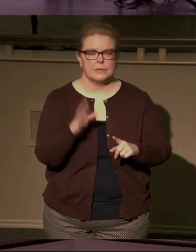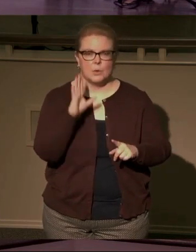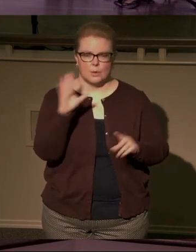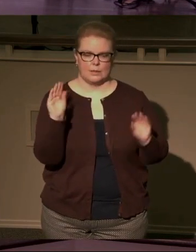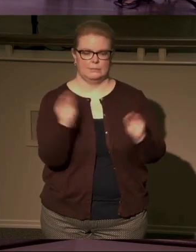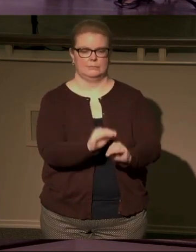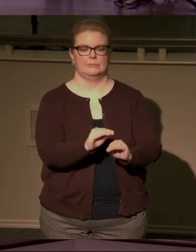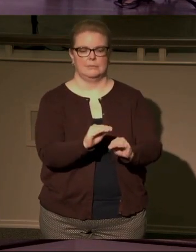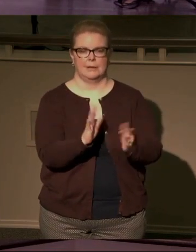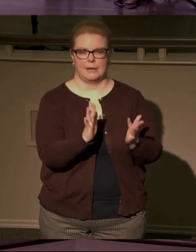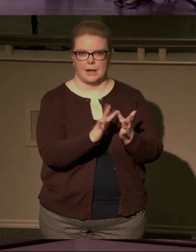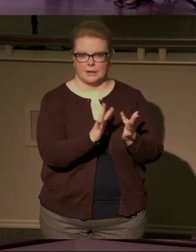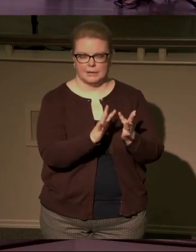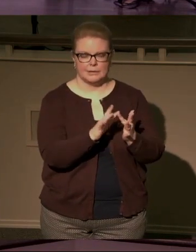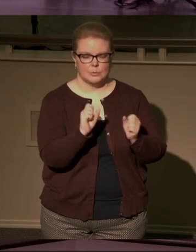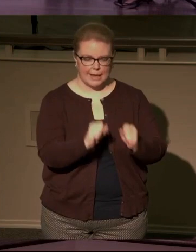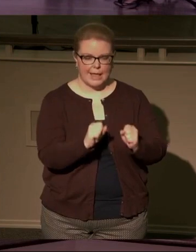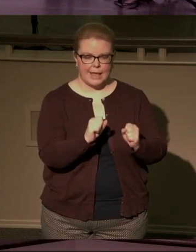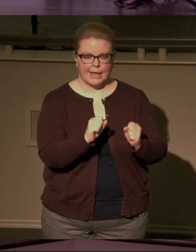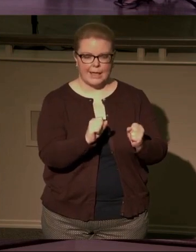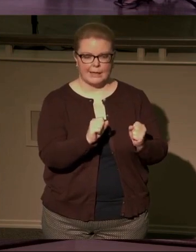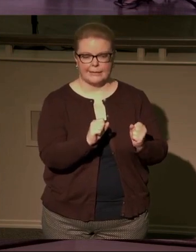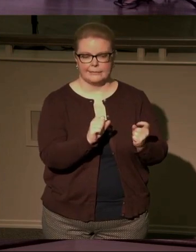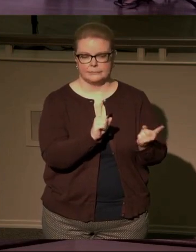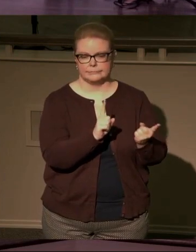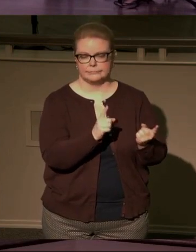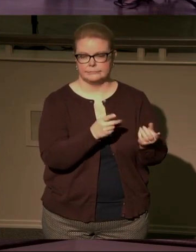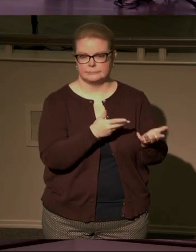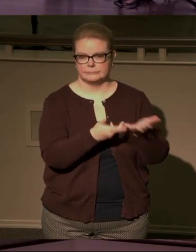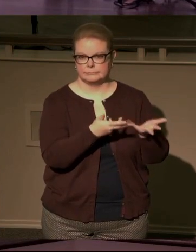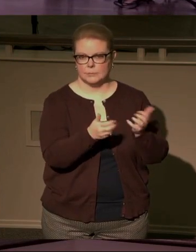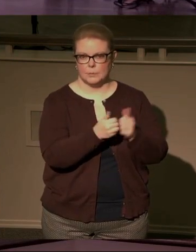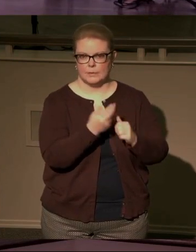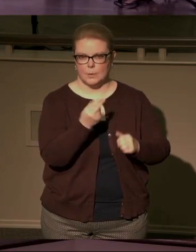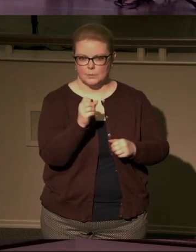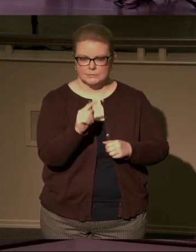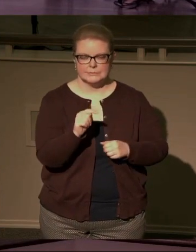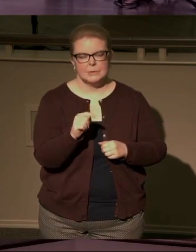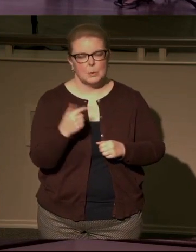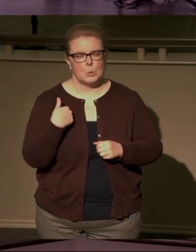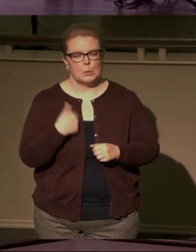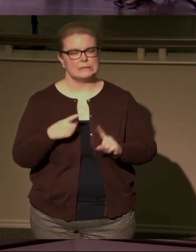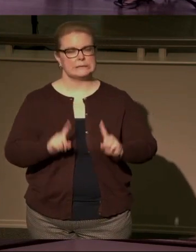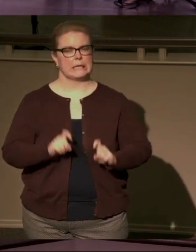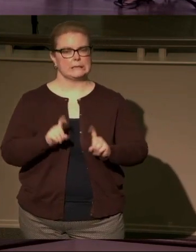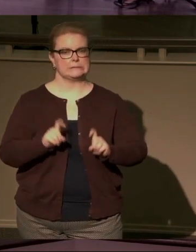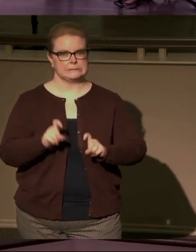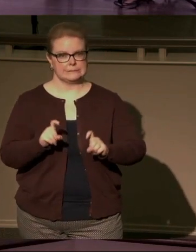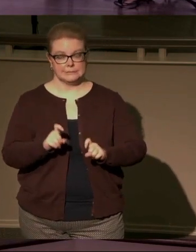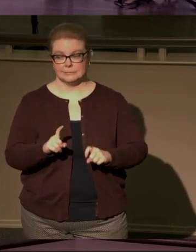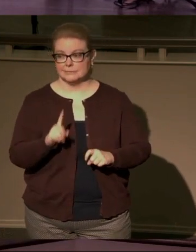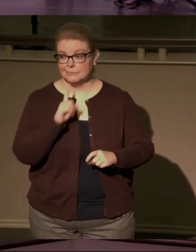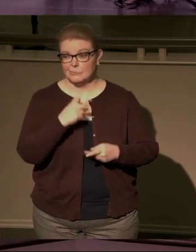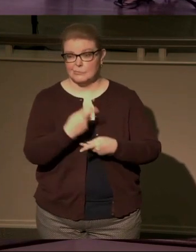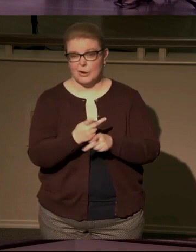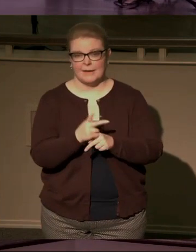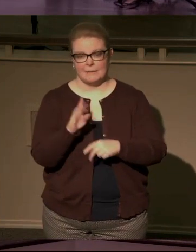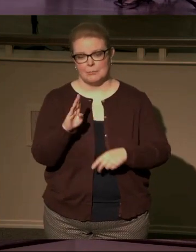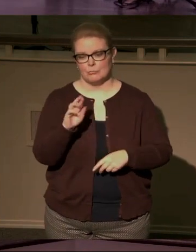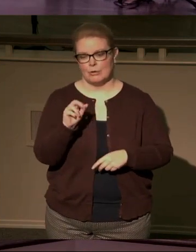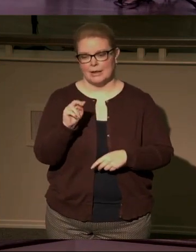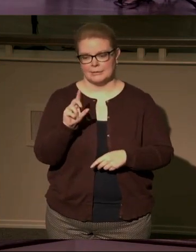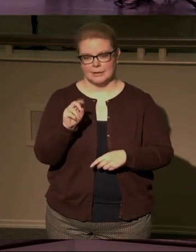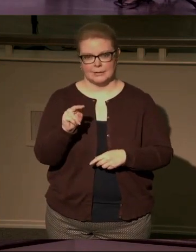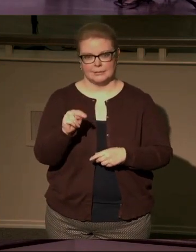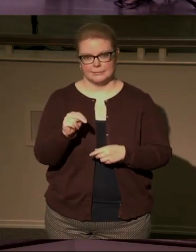you in contact. You can message back and forth with the host. We're giving it kind of a beta run. This is a product of our WizKid, and so he's put